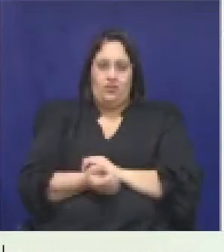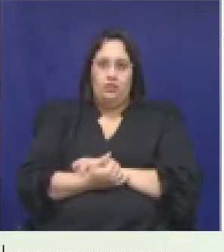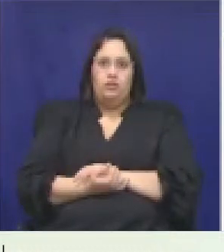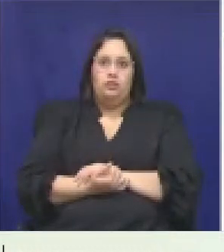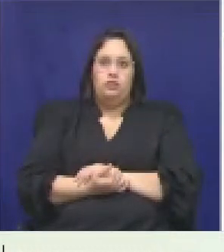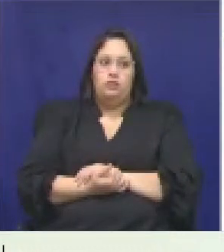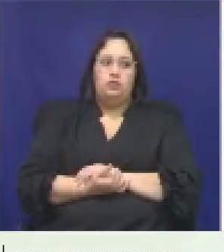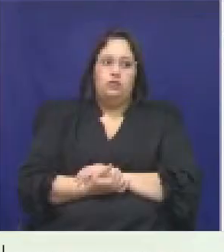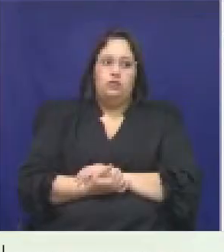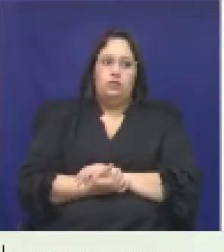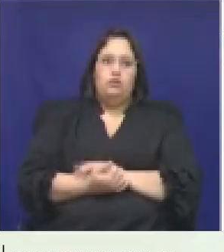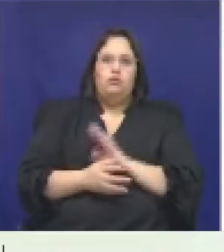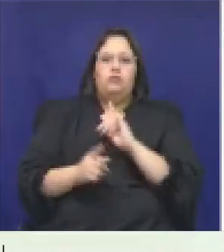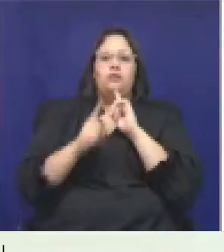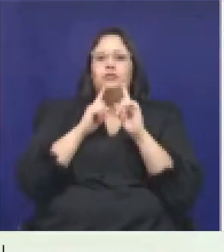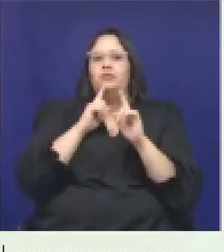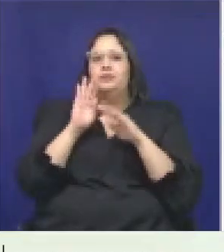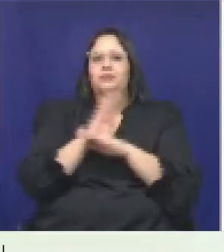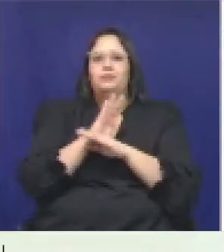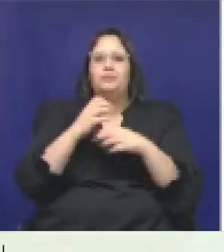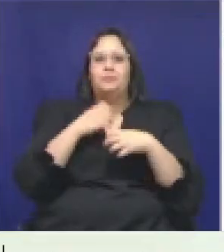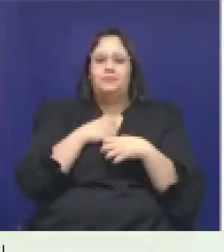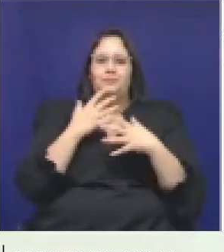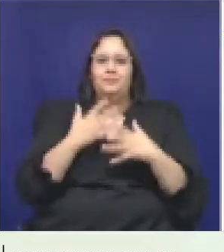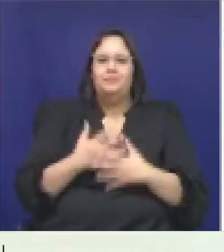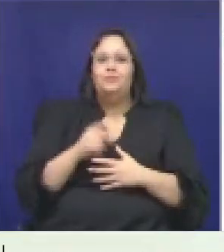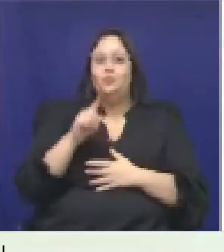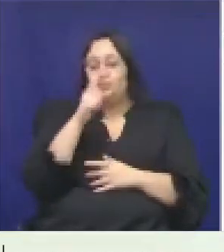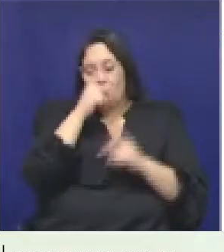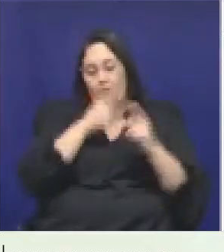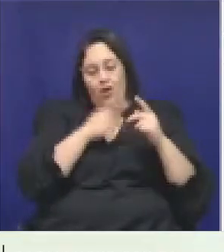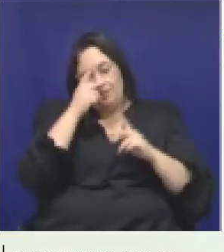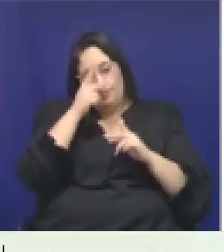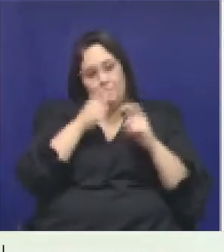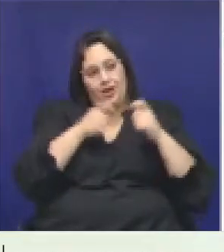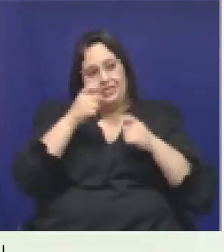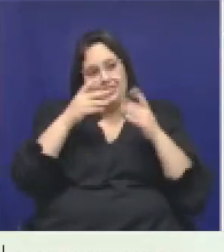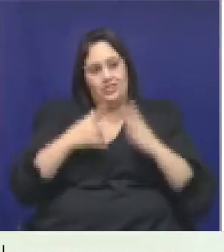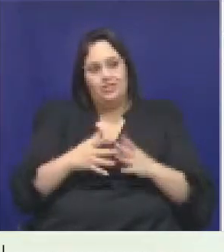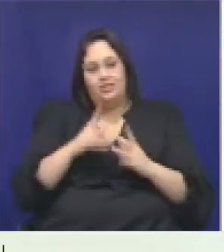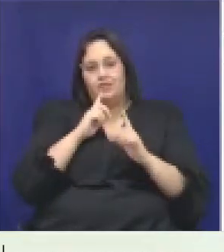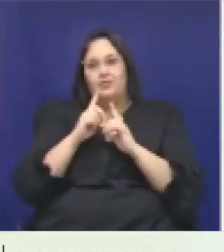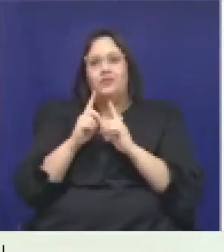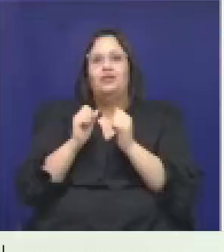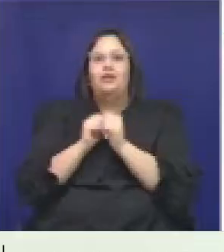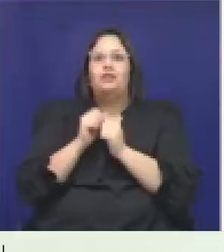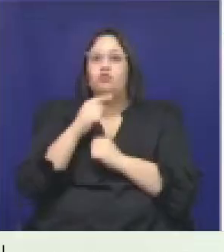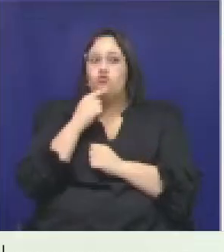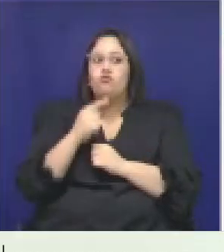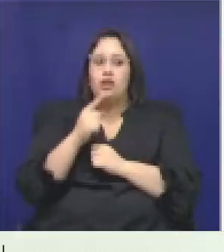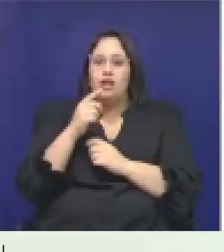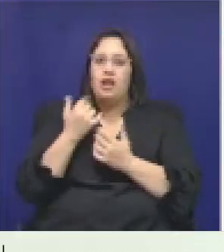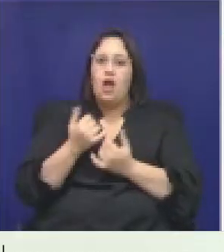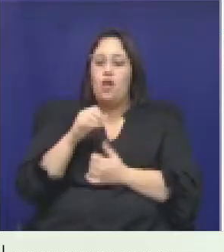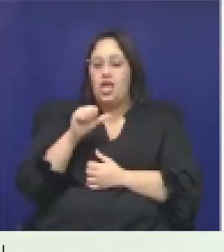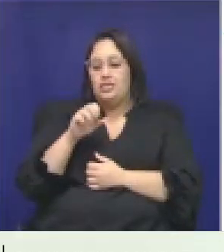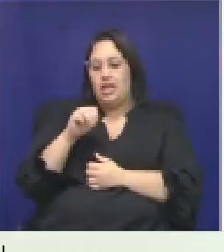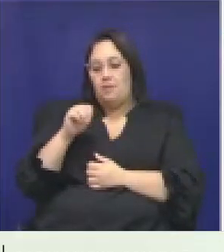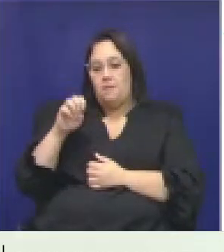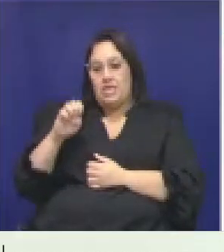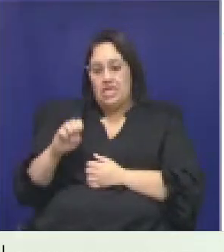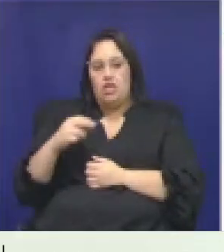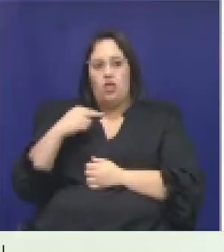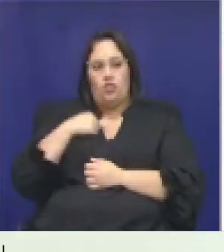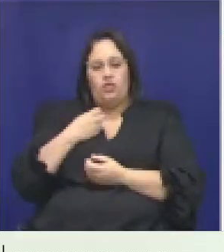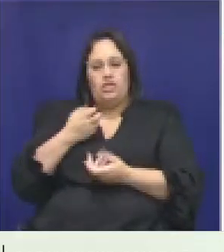Talk to business owners. You're a politician, talk to business owners. We need to free up our SMMEs from